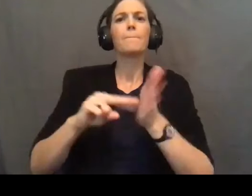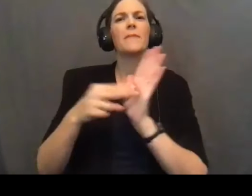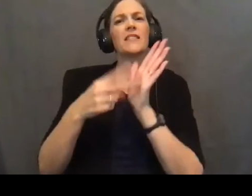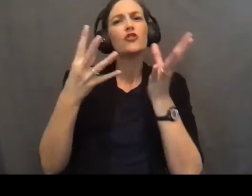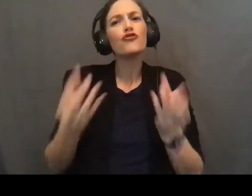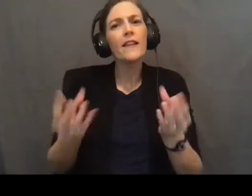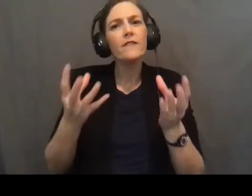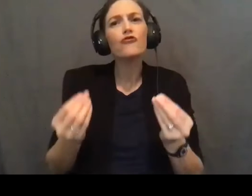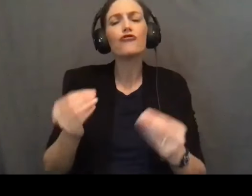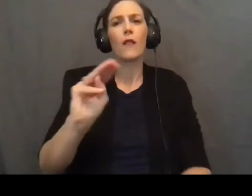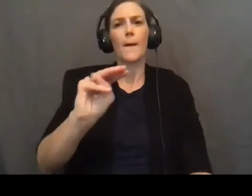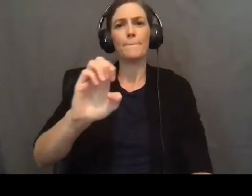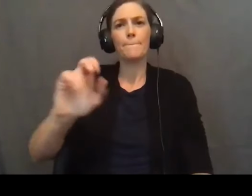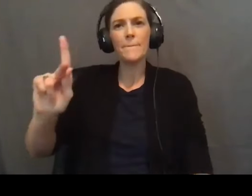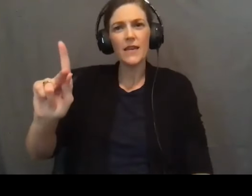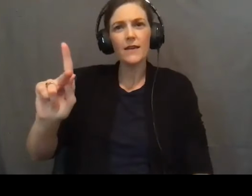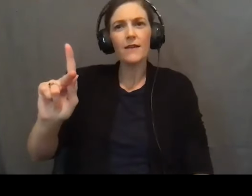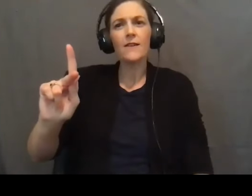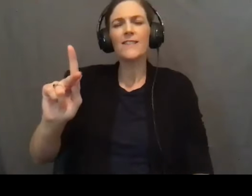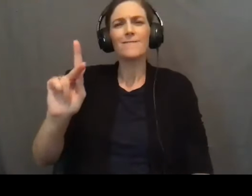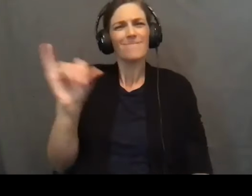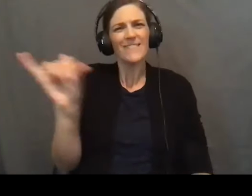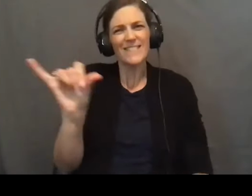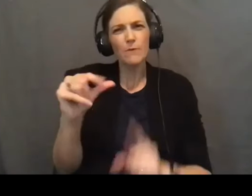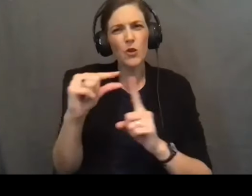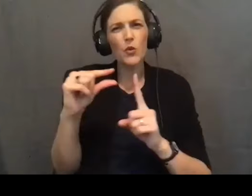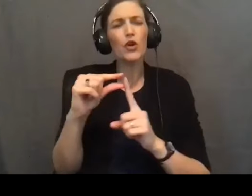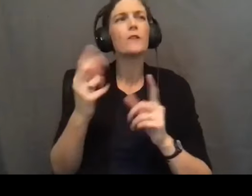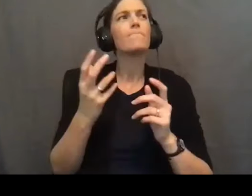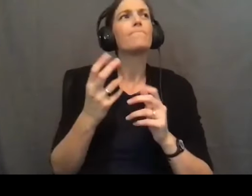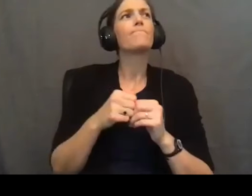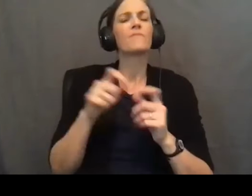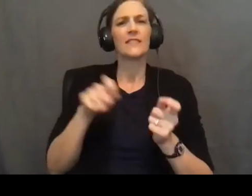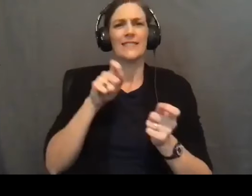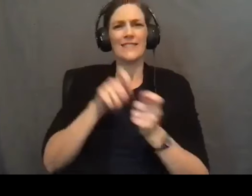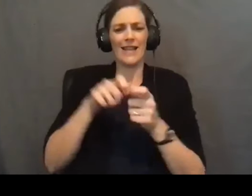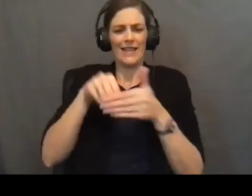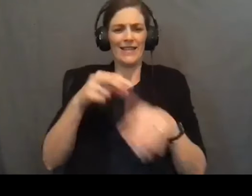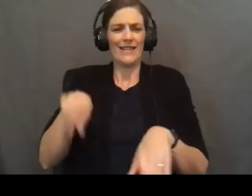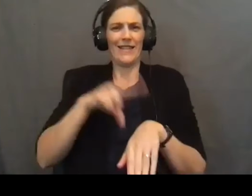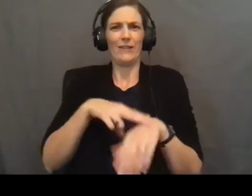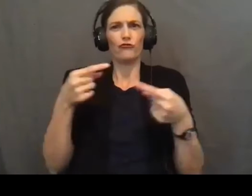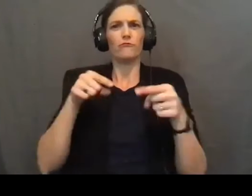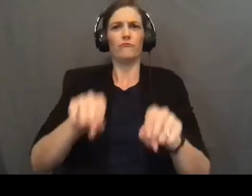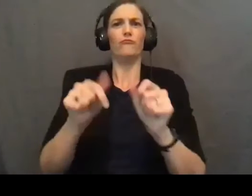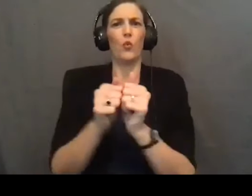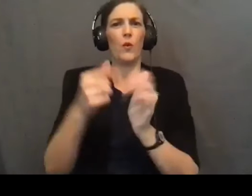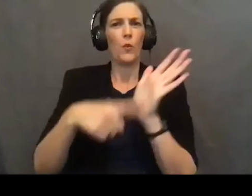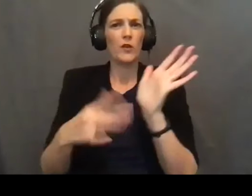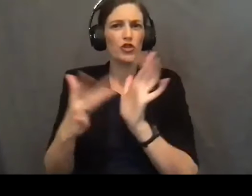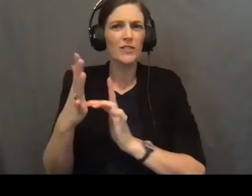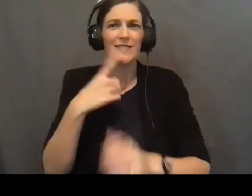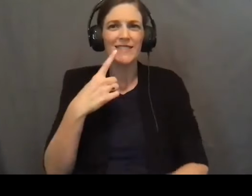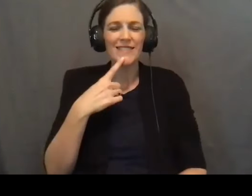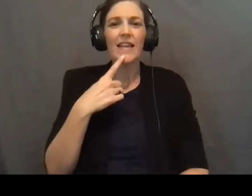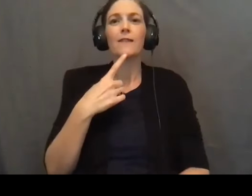meekness. It's a similar word and it's, and it's exactly in nature in tune with what Jesus said in the Beatitudes